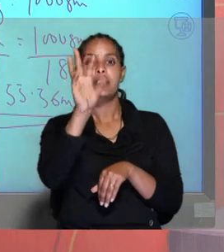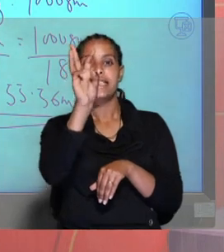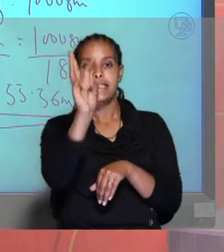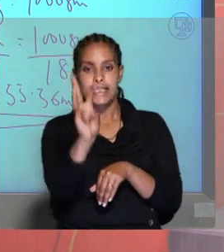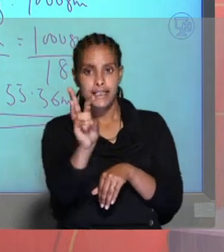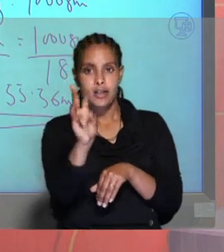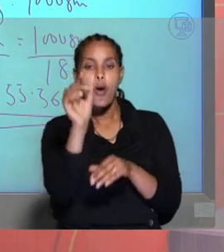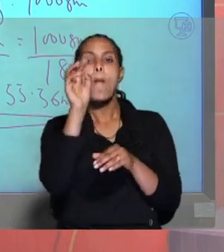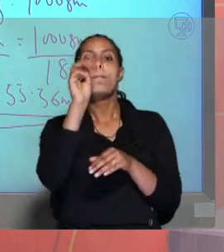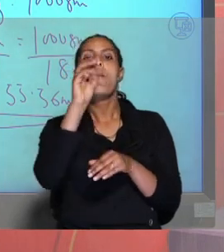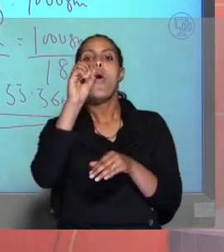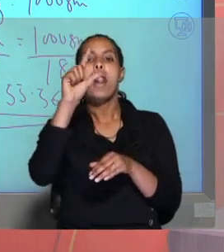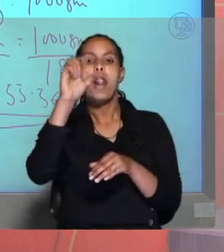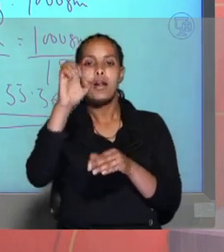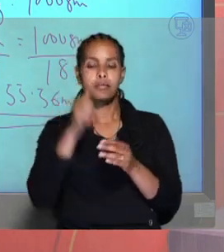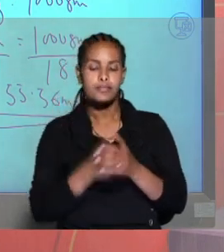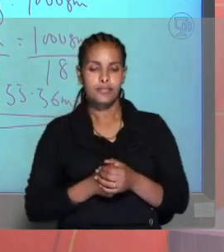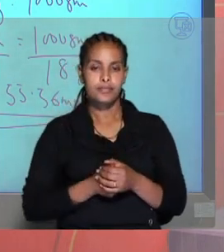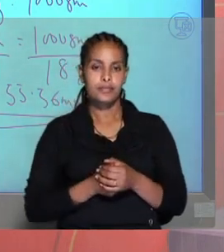55.56 mole.